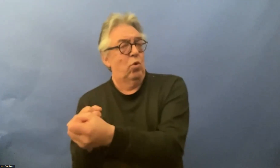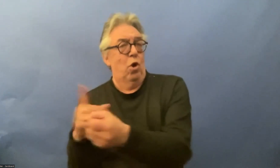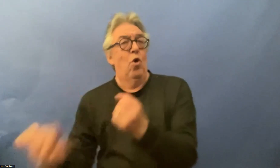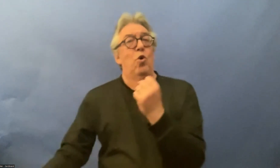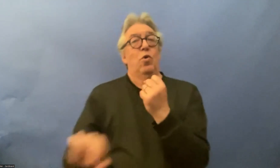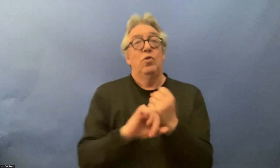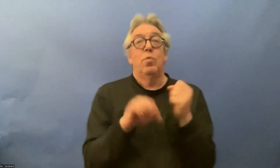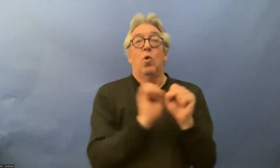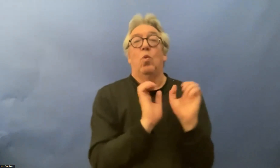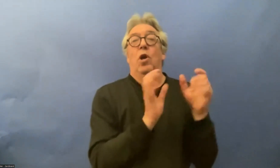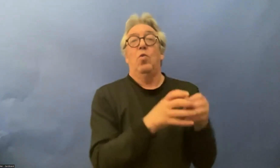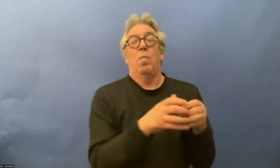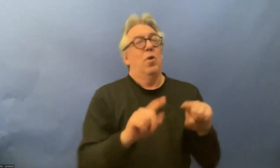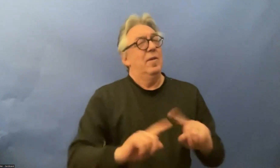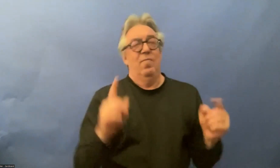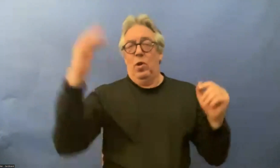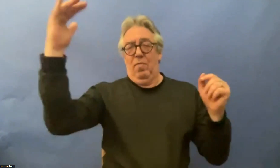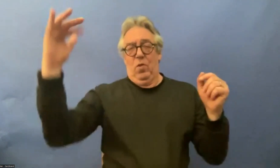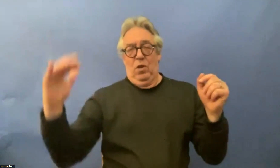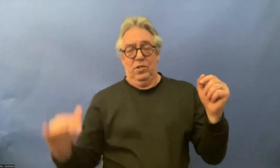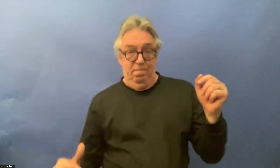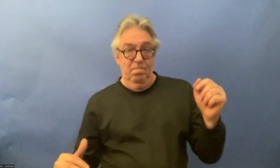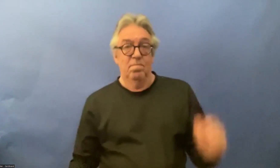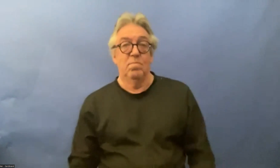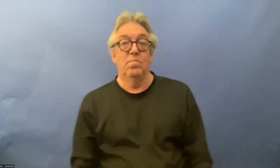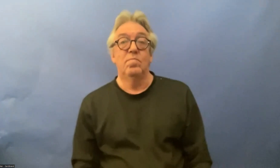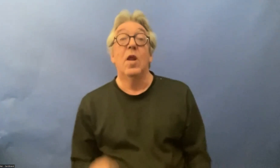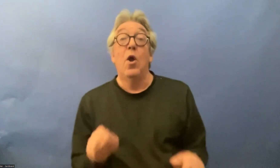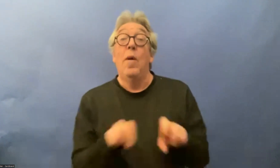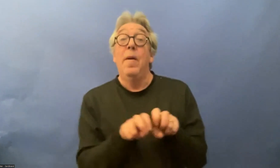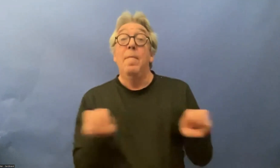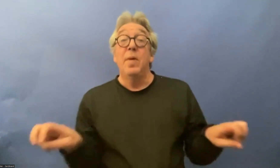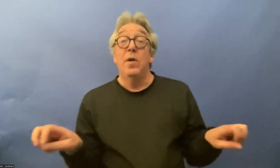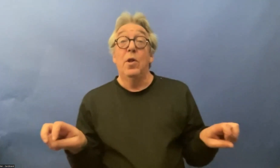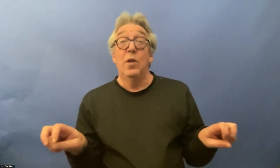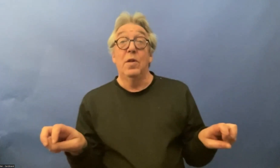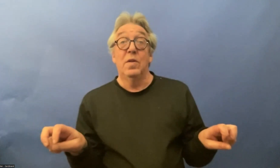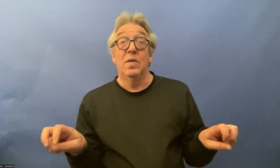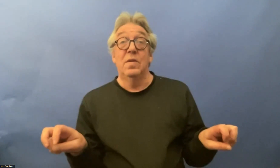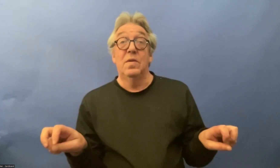levels. So we will have in our panel